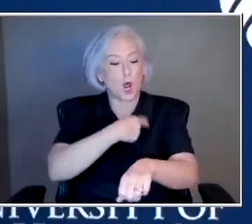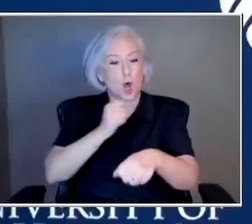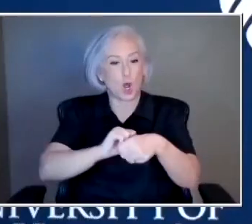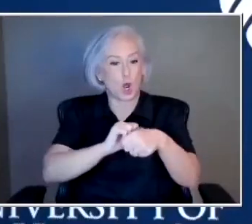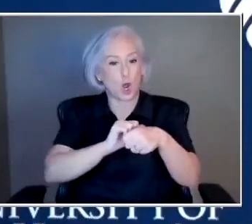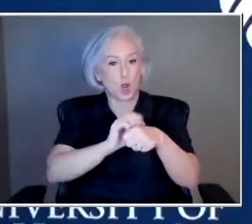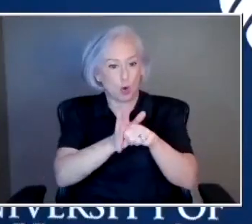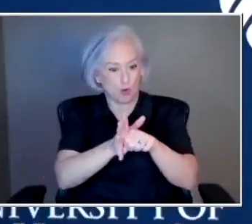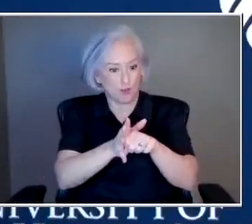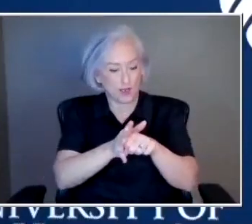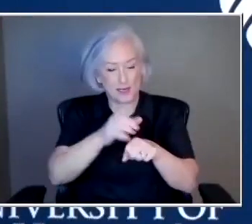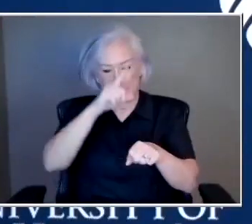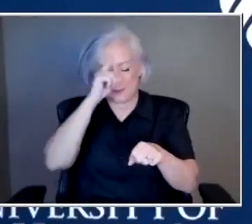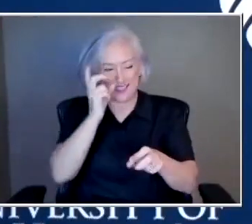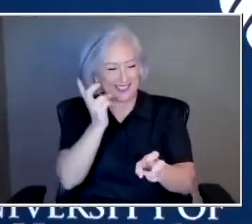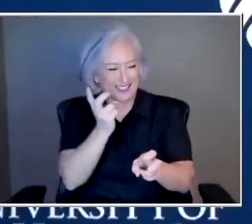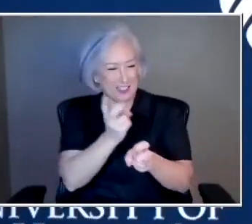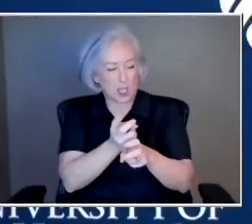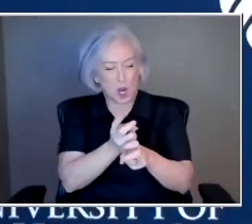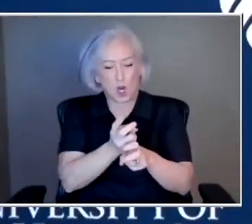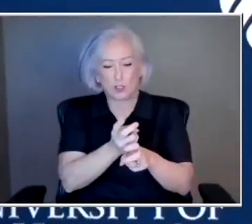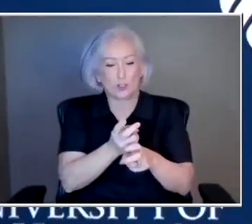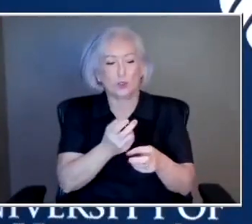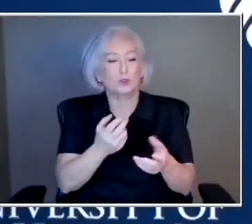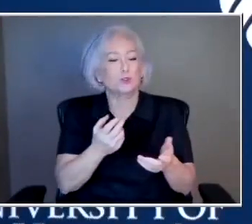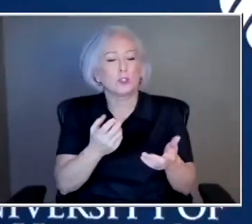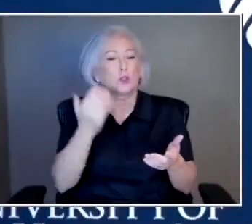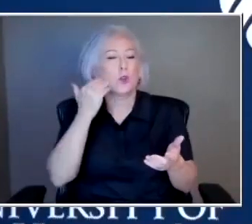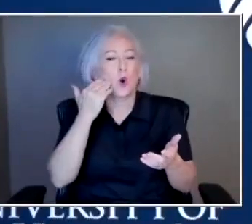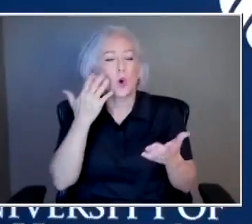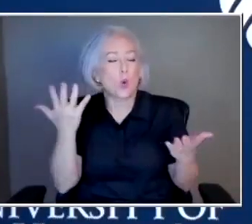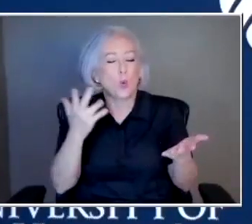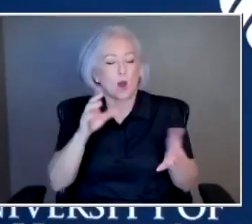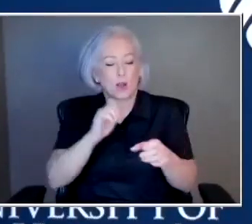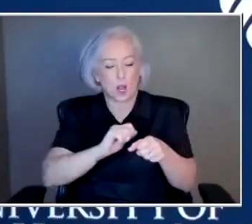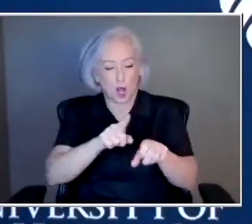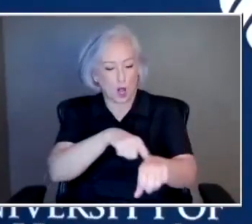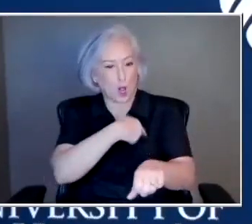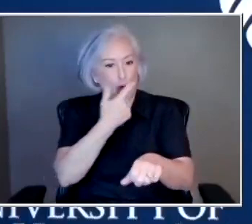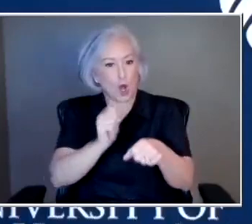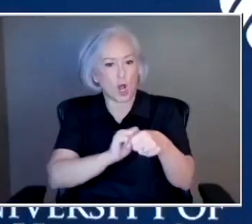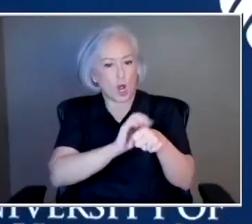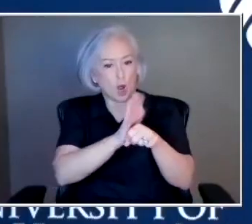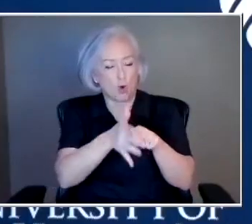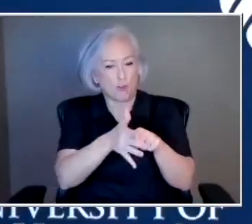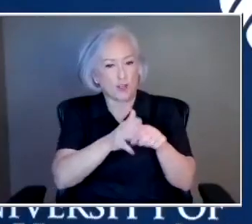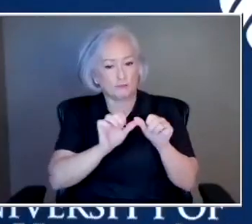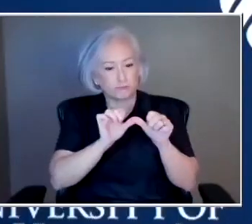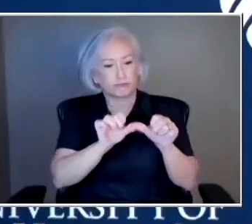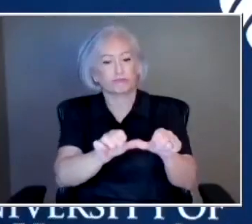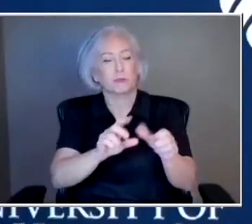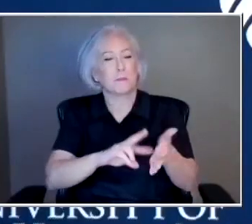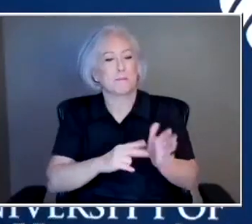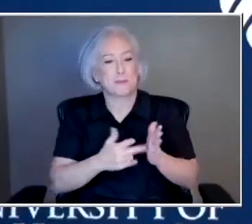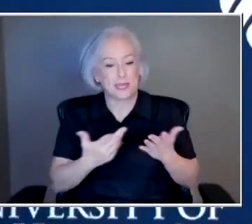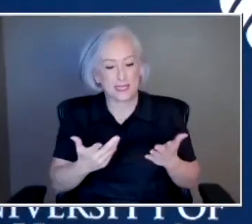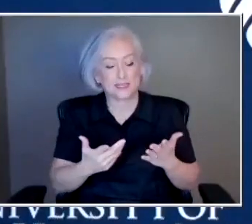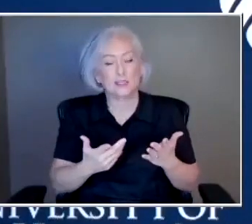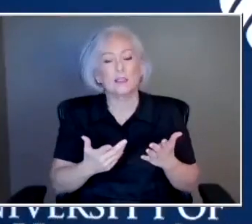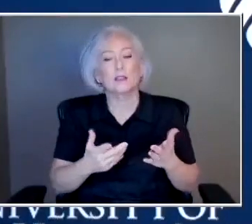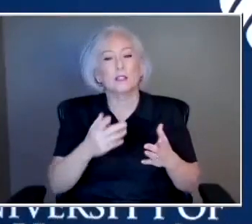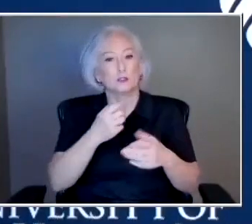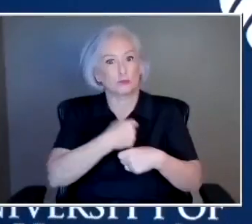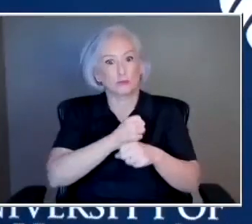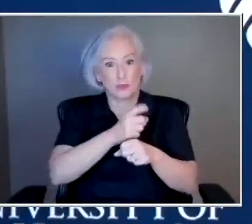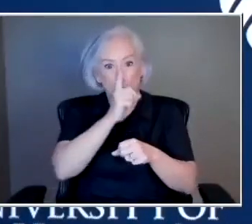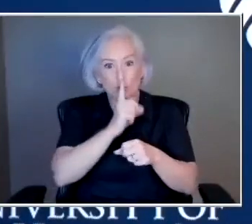to get a full definition of long COVID, so that we can properly identify it and